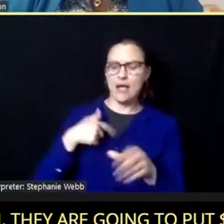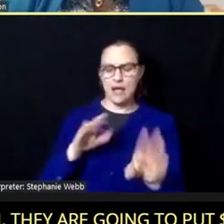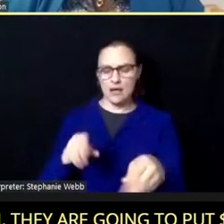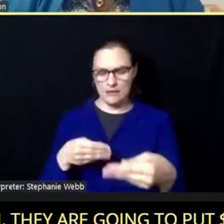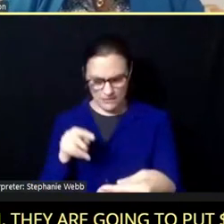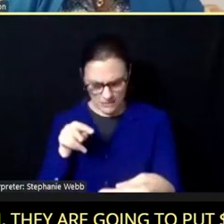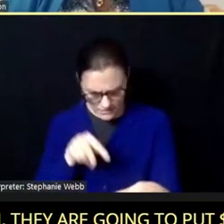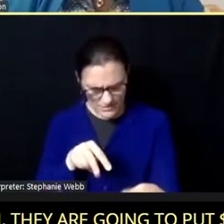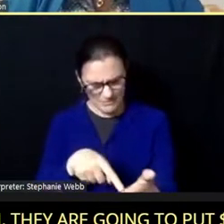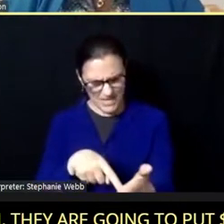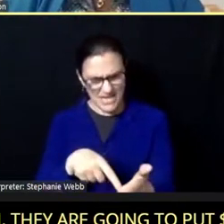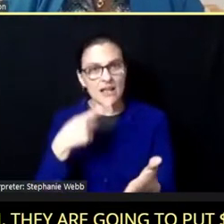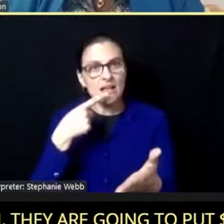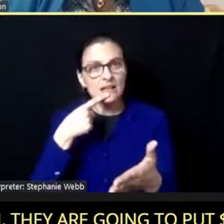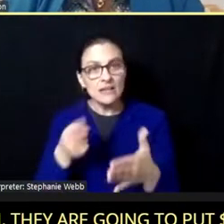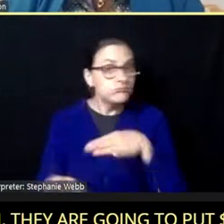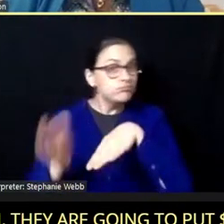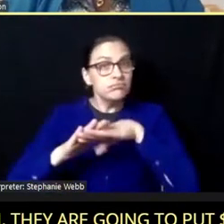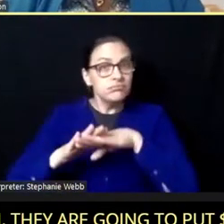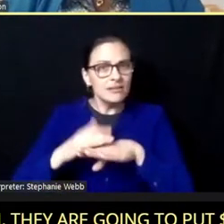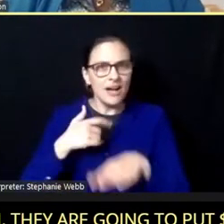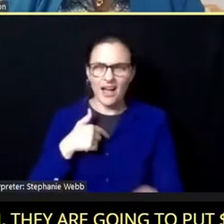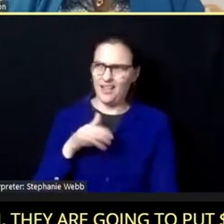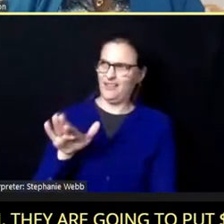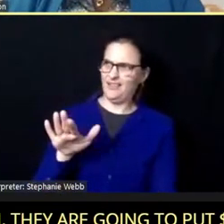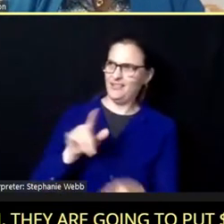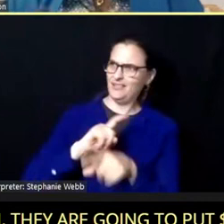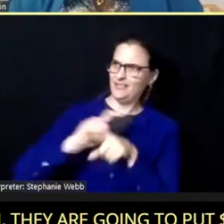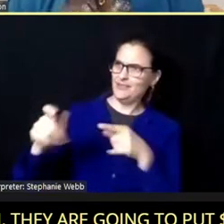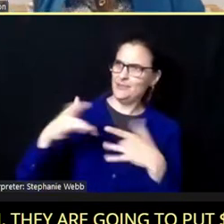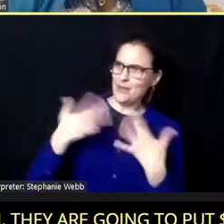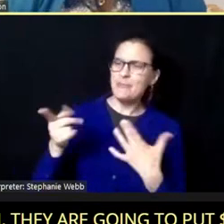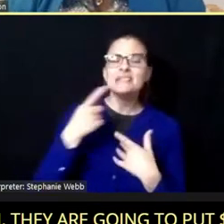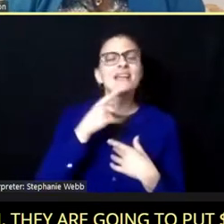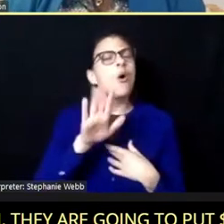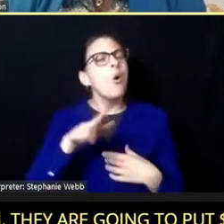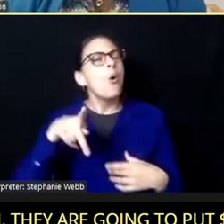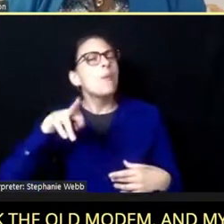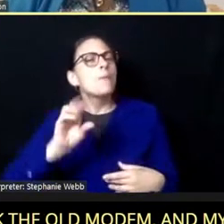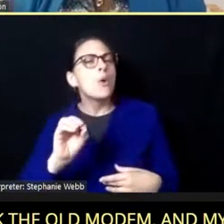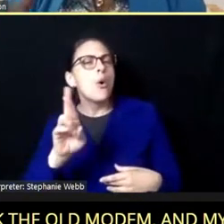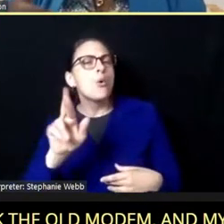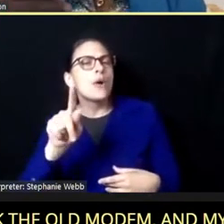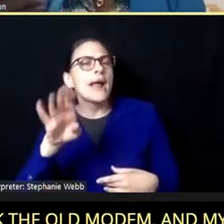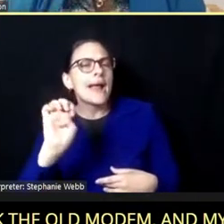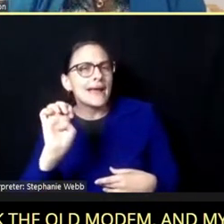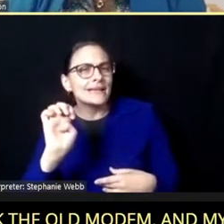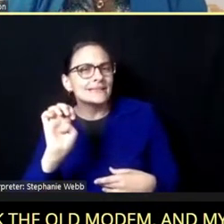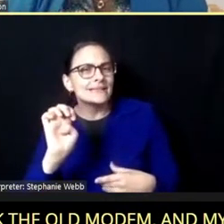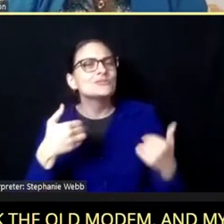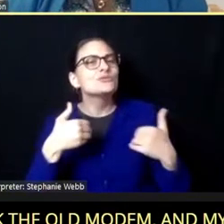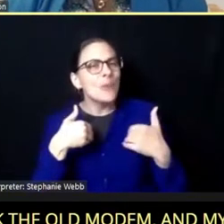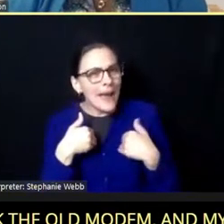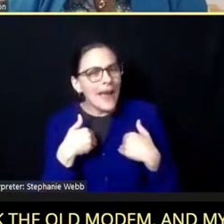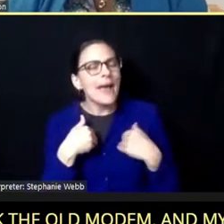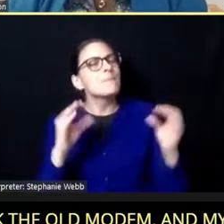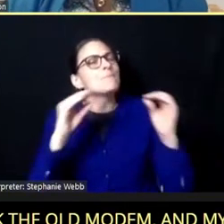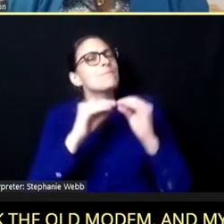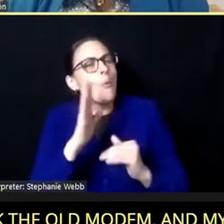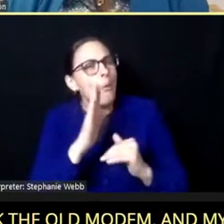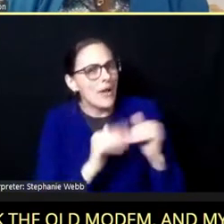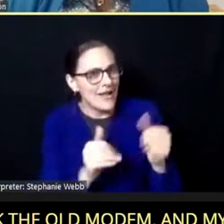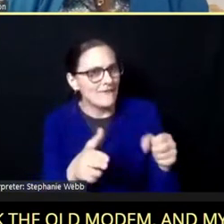all of this month. So that's more than $15. And then it stayed on there. And I said, and why is it still on there for the next